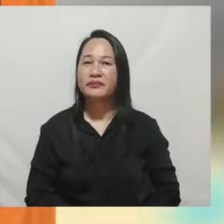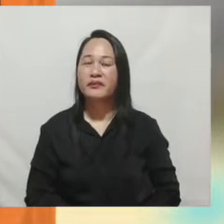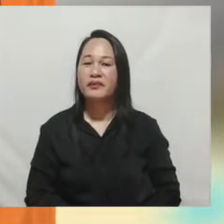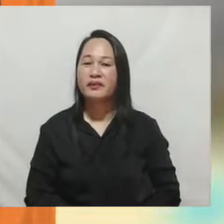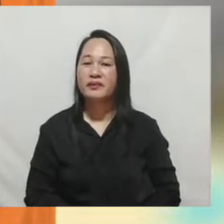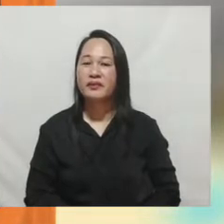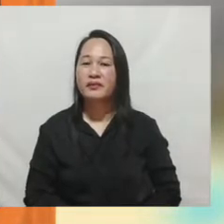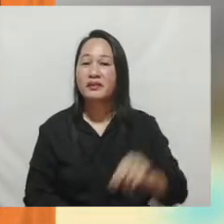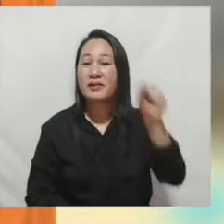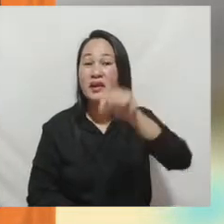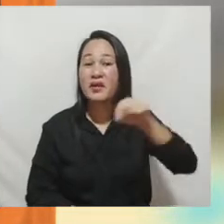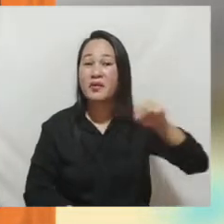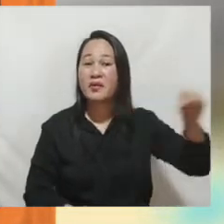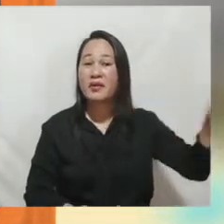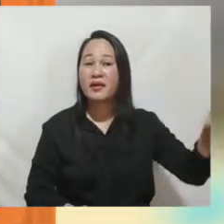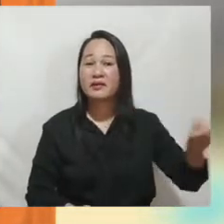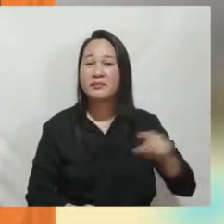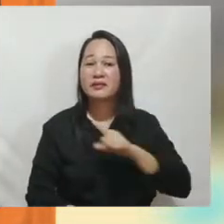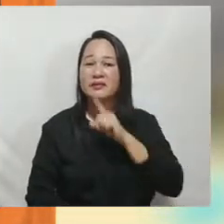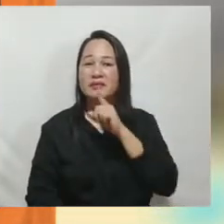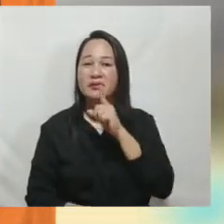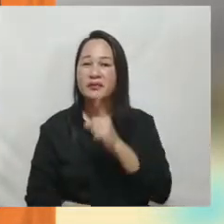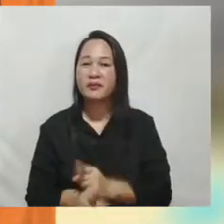Right is correct.